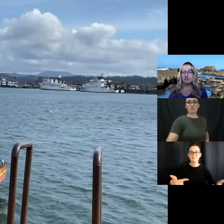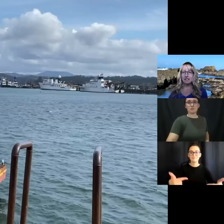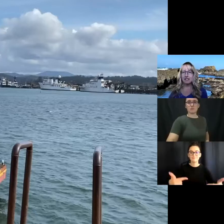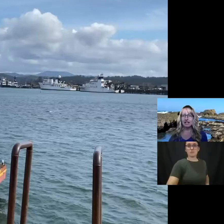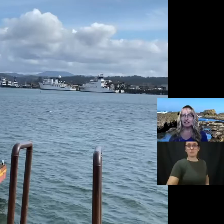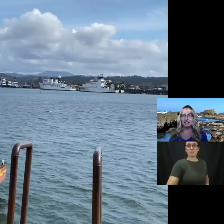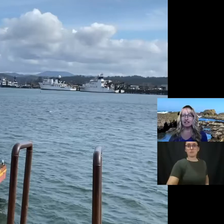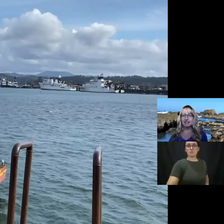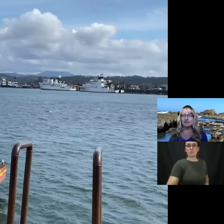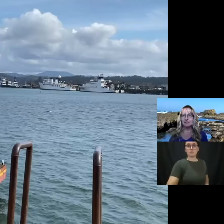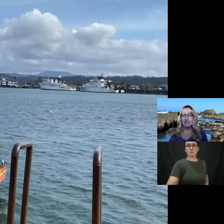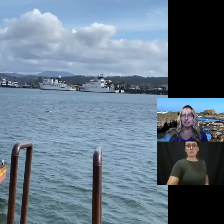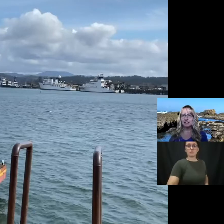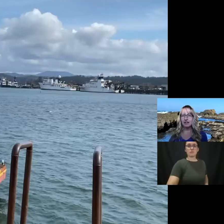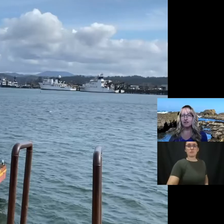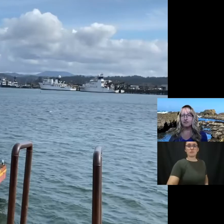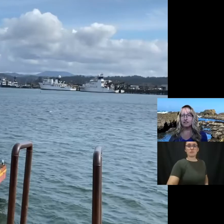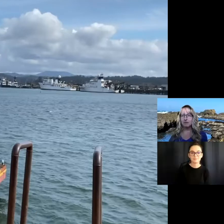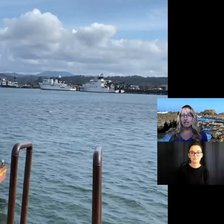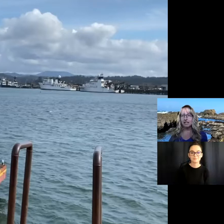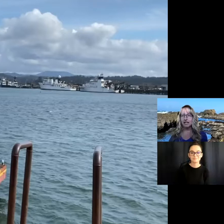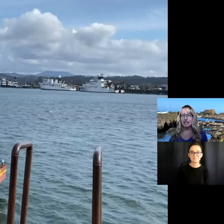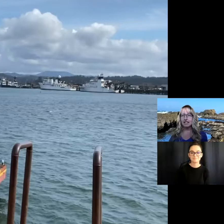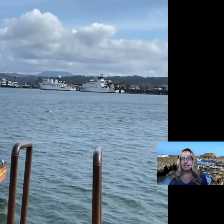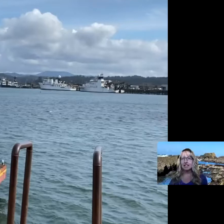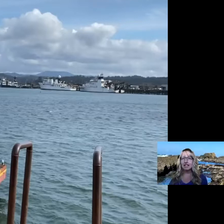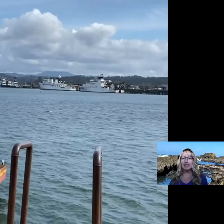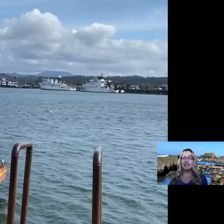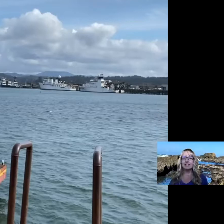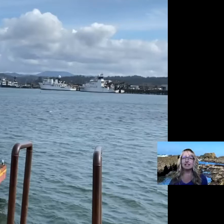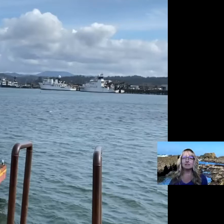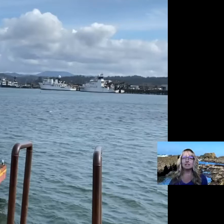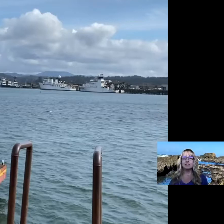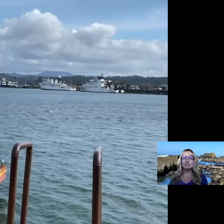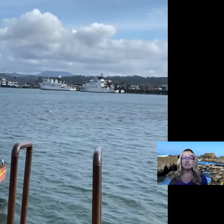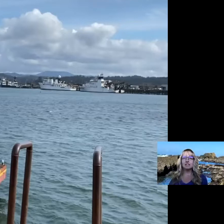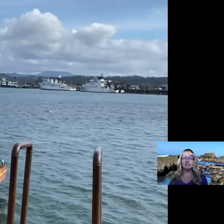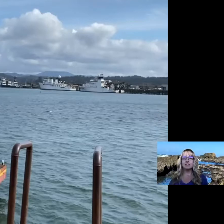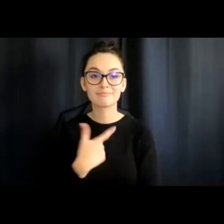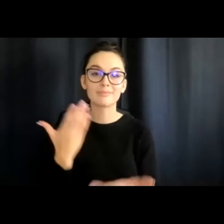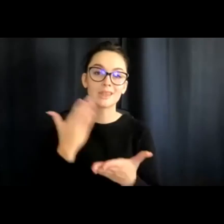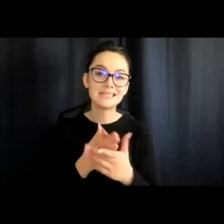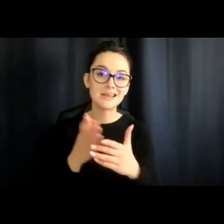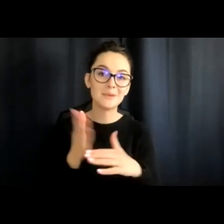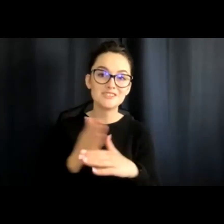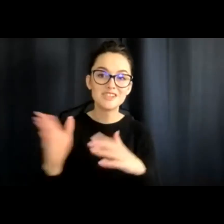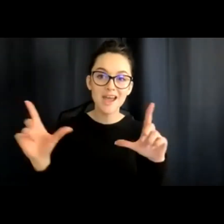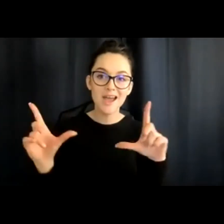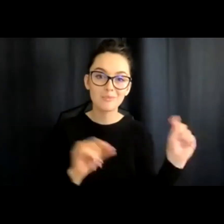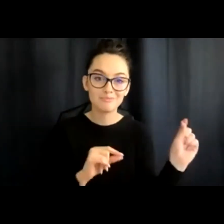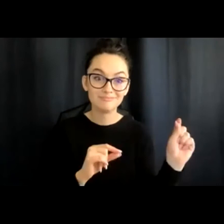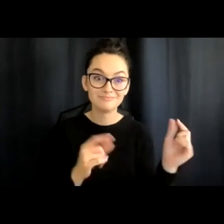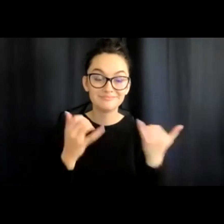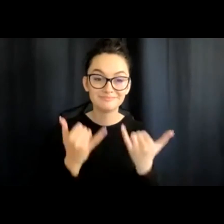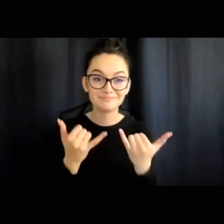I'm gonna get myself spotlighted and then I'm gonna stop sharing. And we're gonna